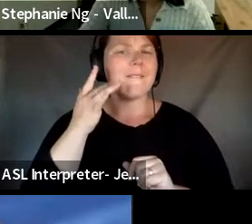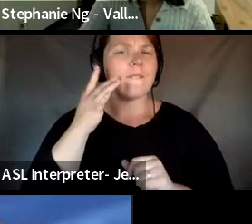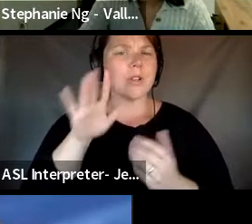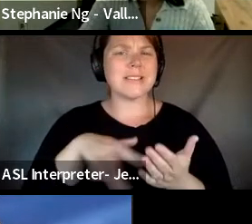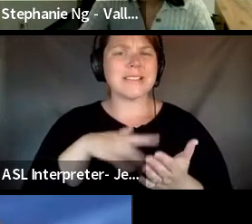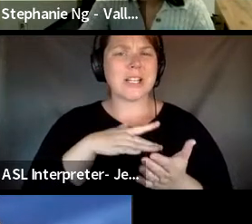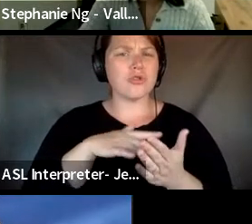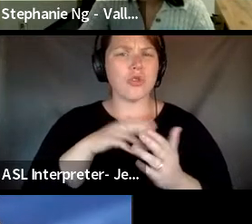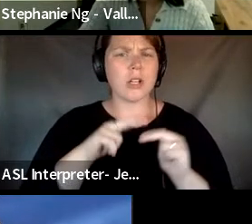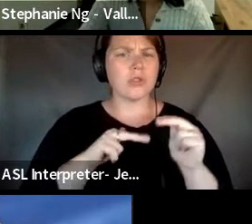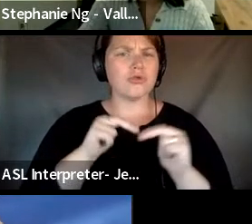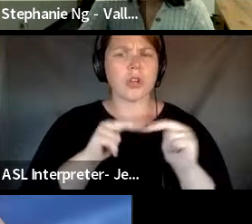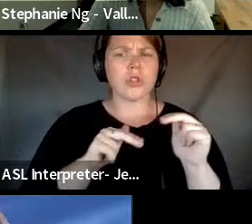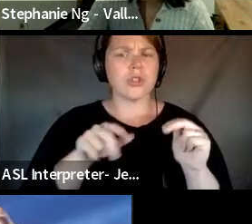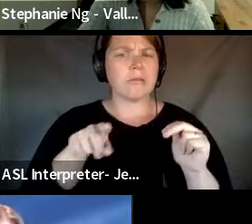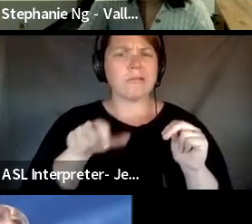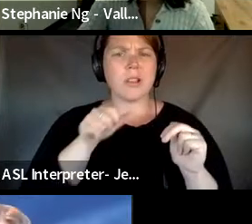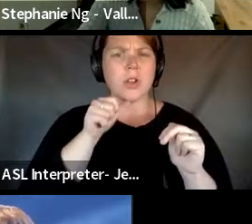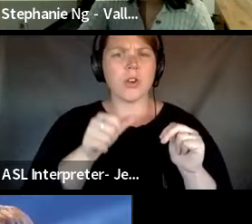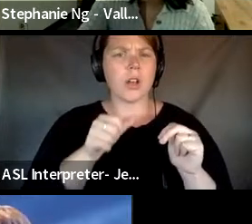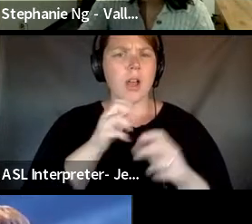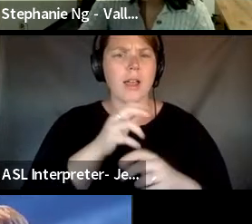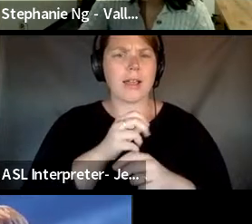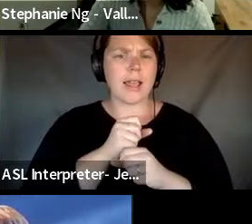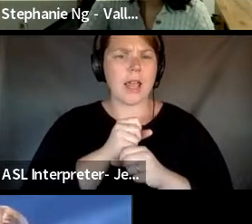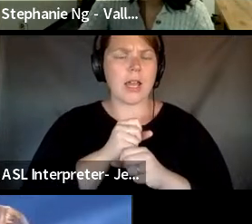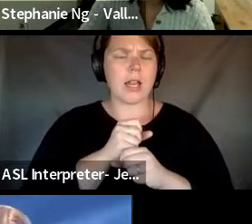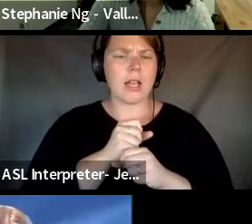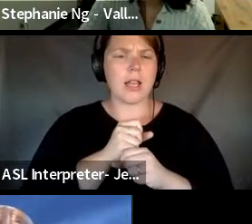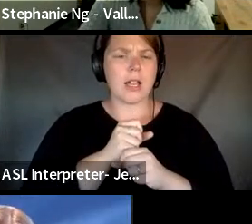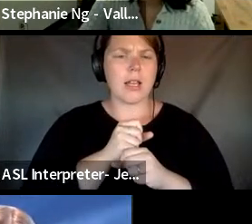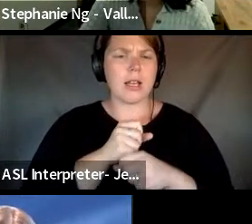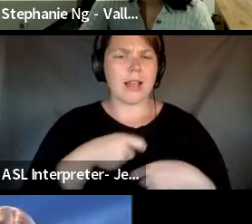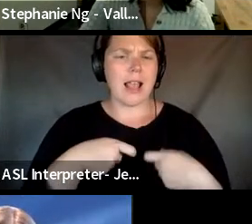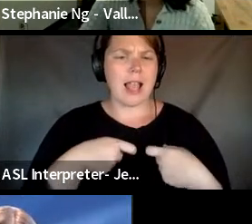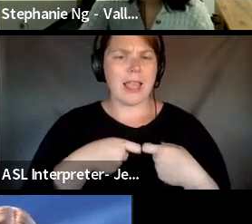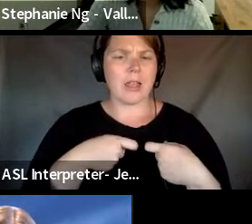not getting a electric